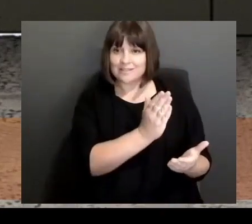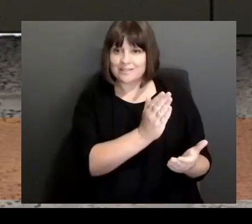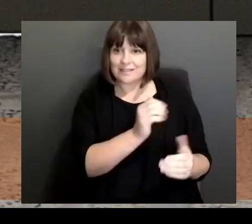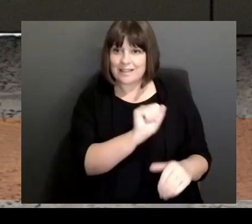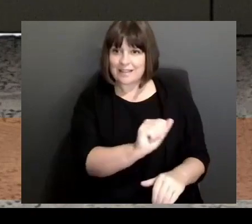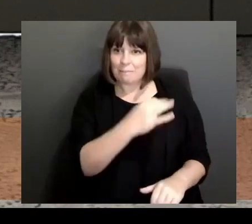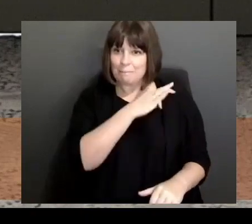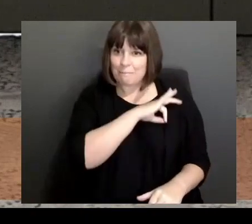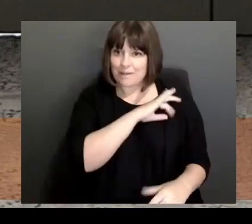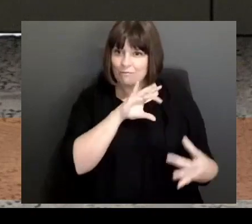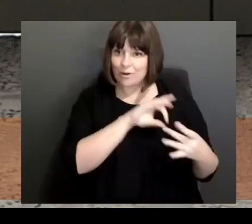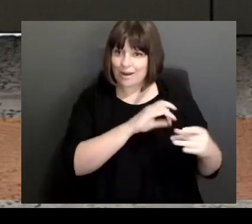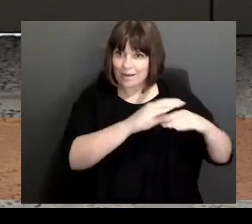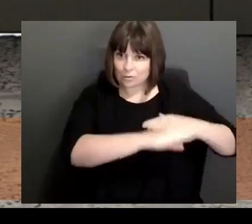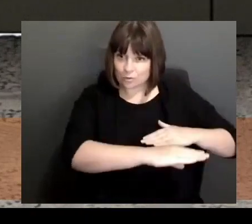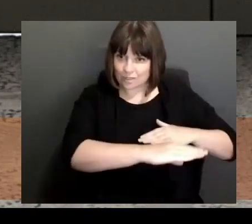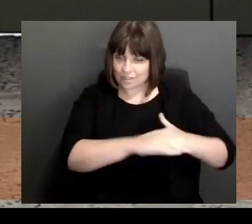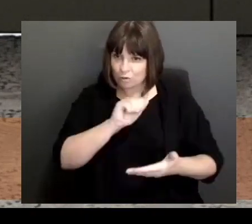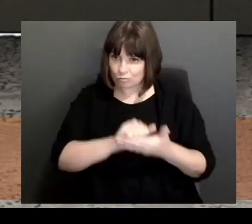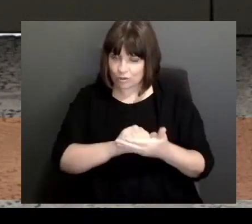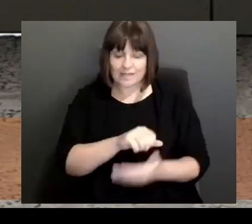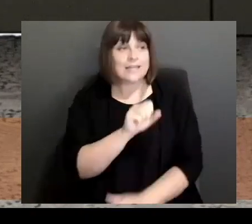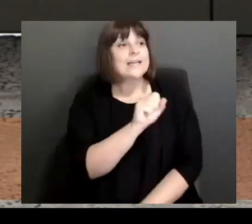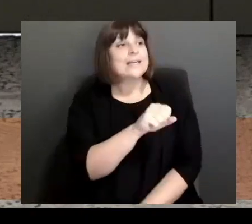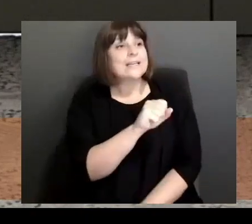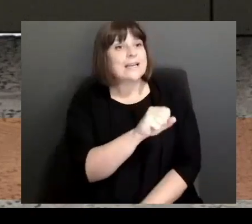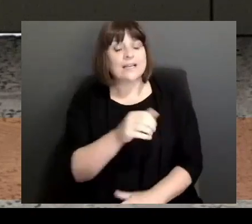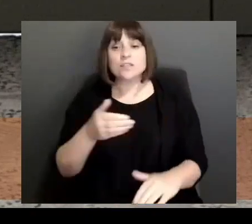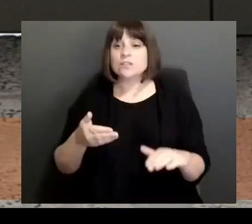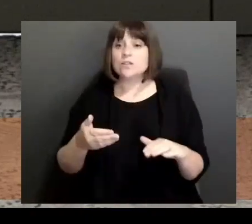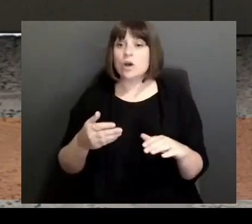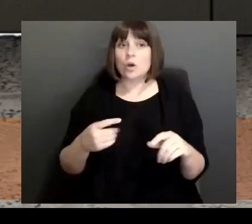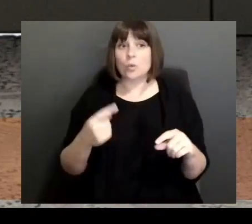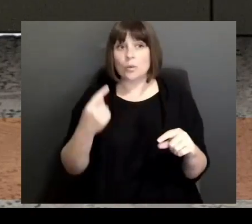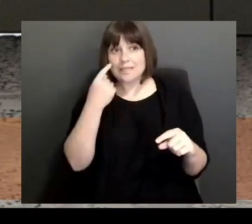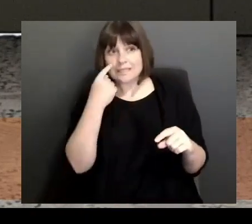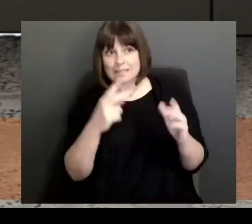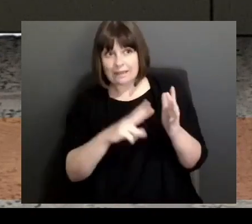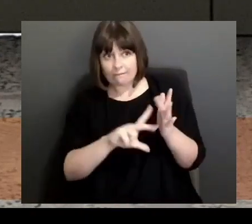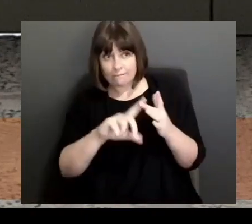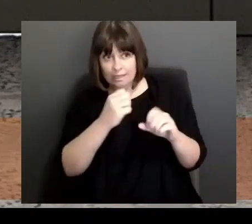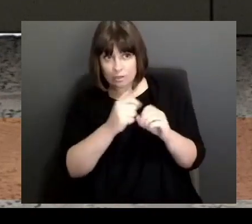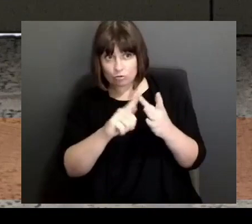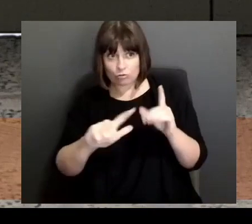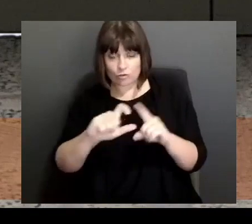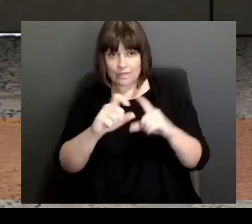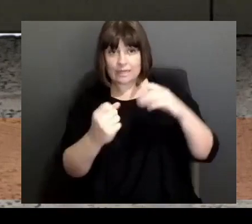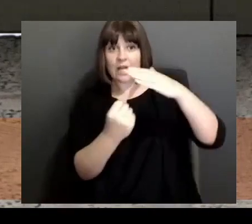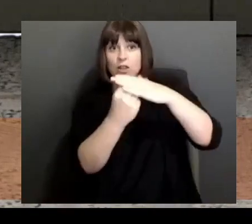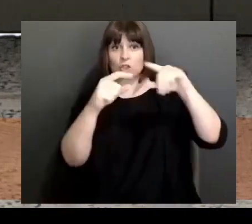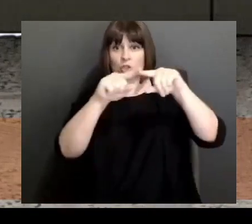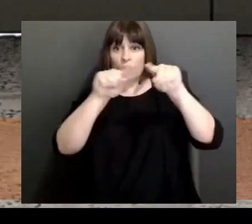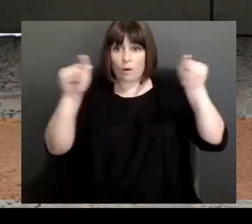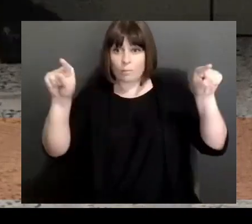correct? Yes. So, for example, under VicGrid, we see the top of the page,